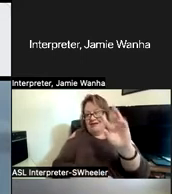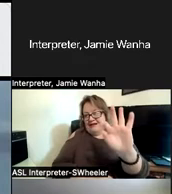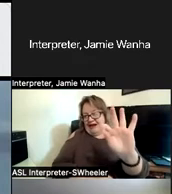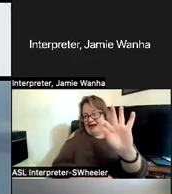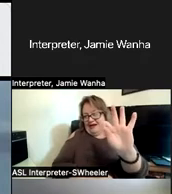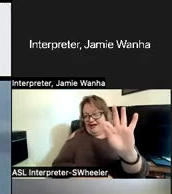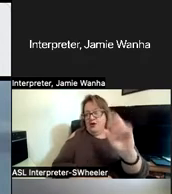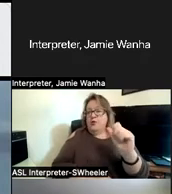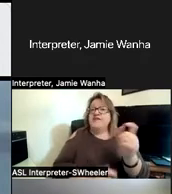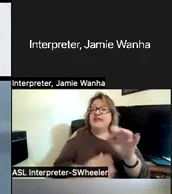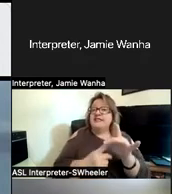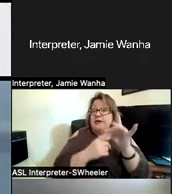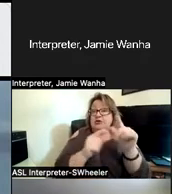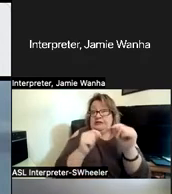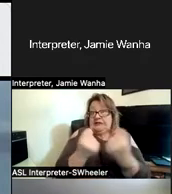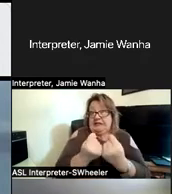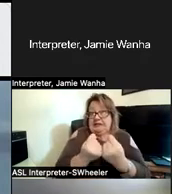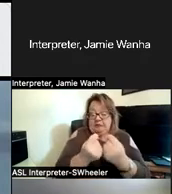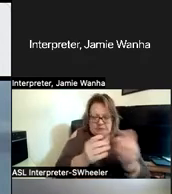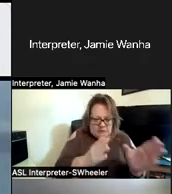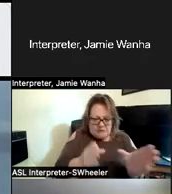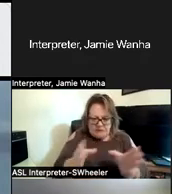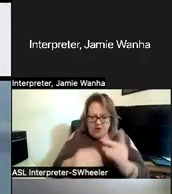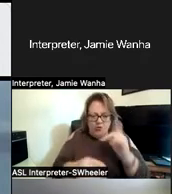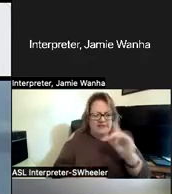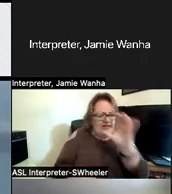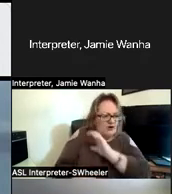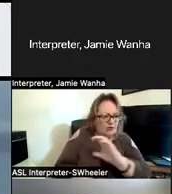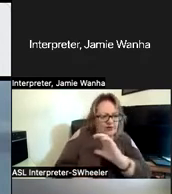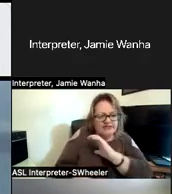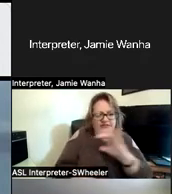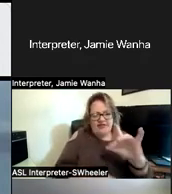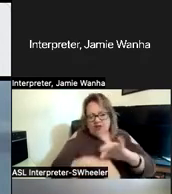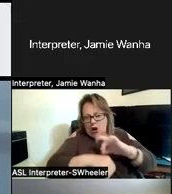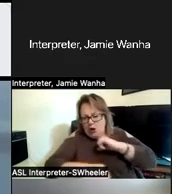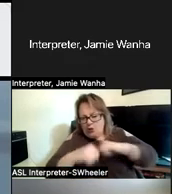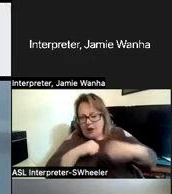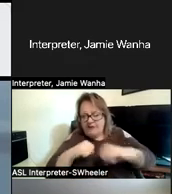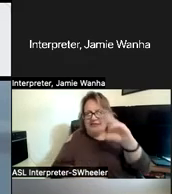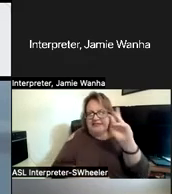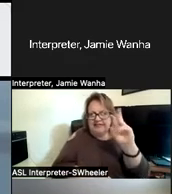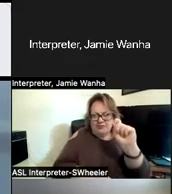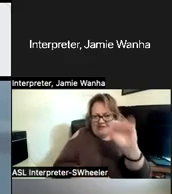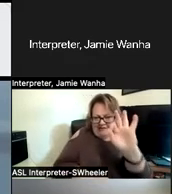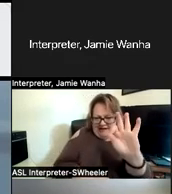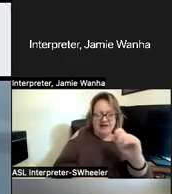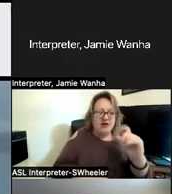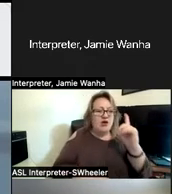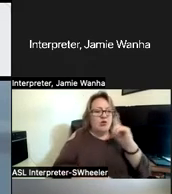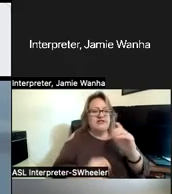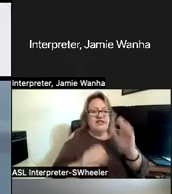team doing the evaluation, you know, what could be the characteristics of this scenario earthquake, the characteristics of the rupture, et